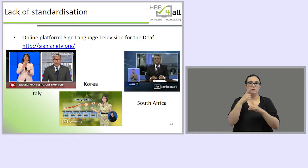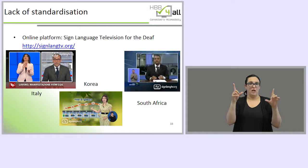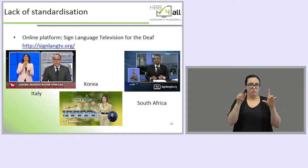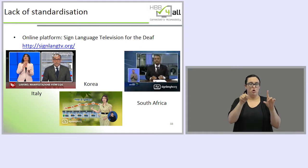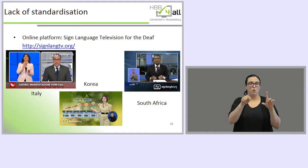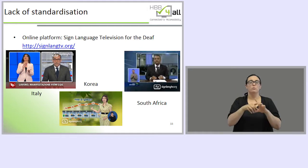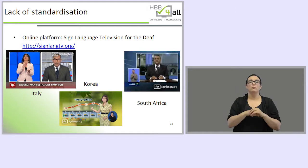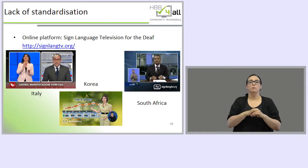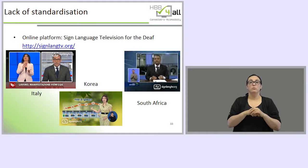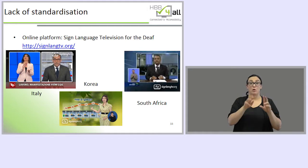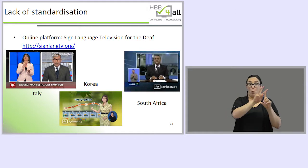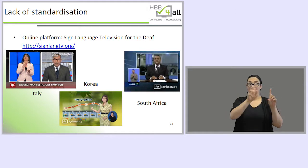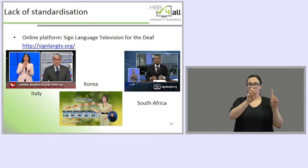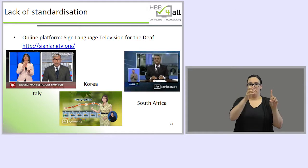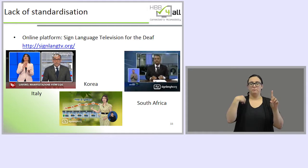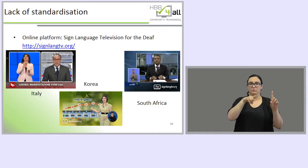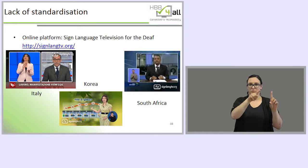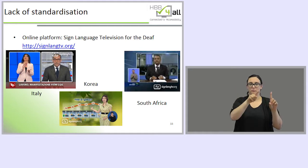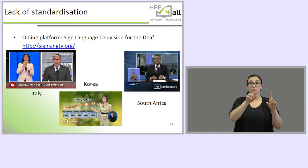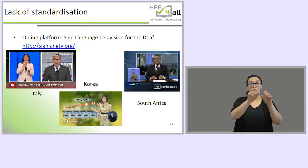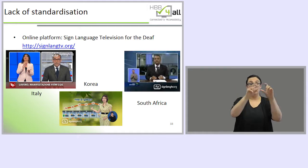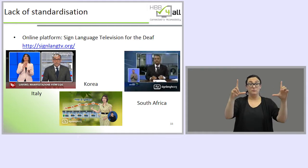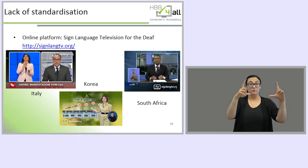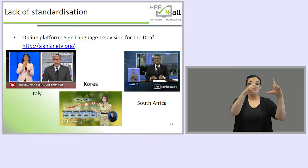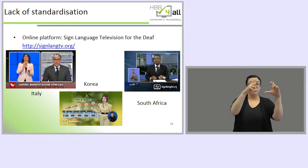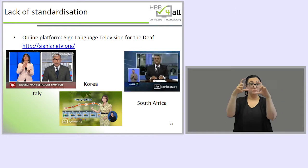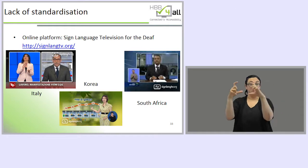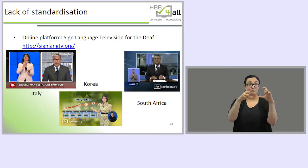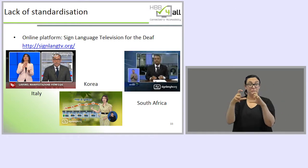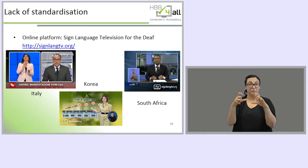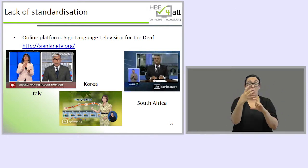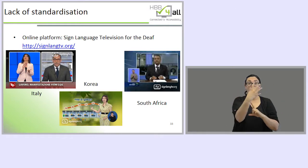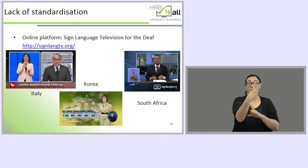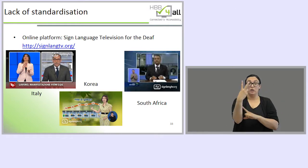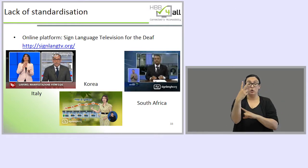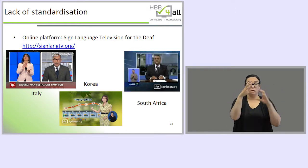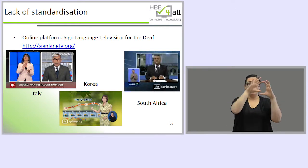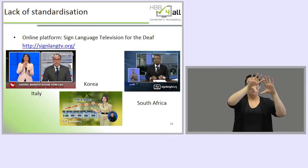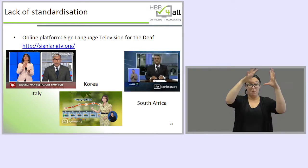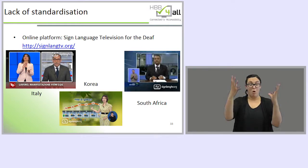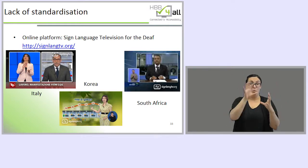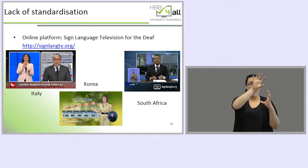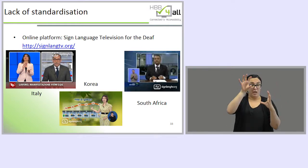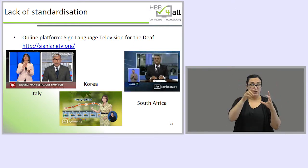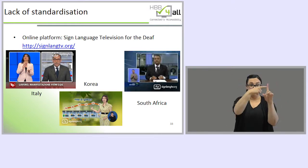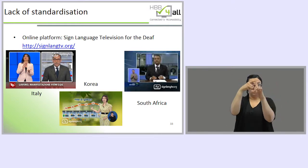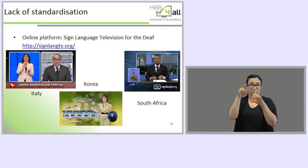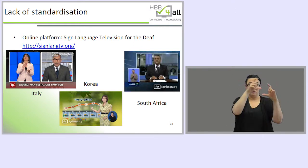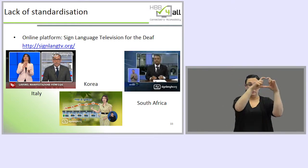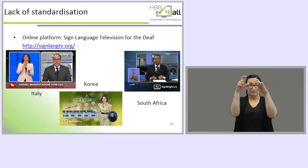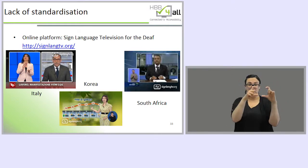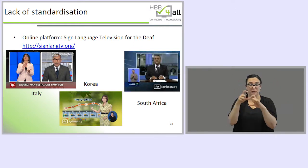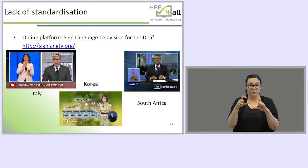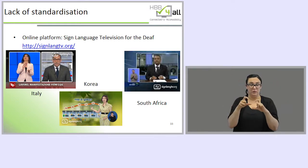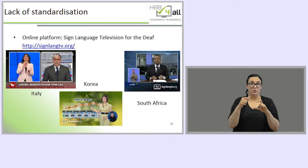link, where there are screenshots from 42 different countries. Here